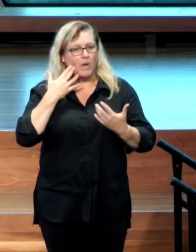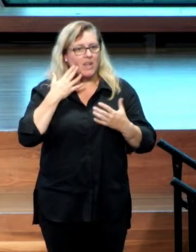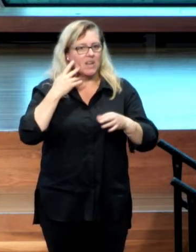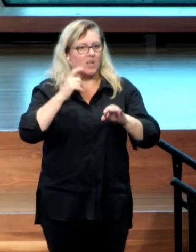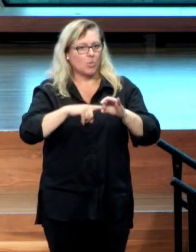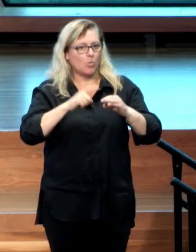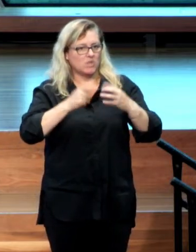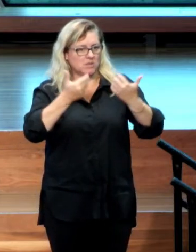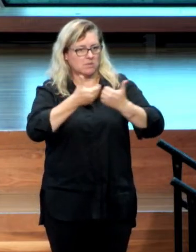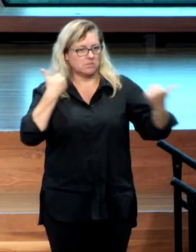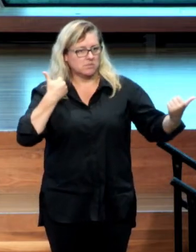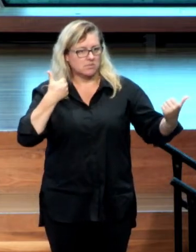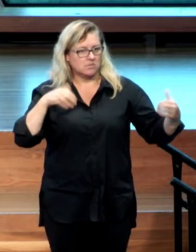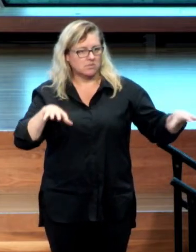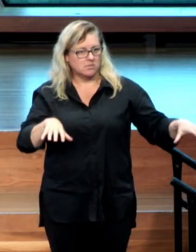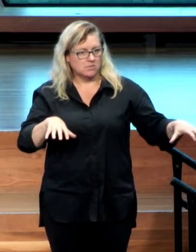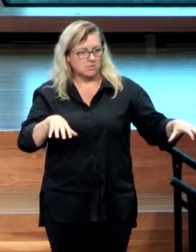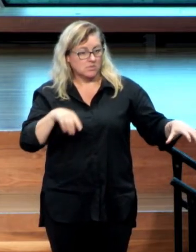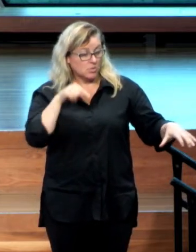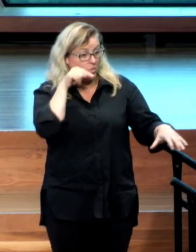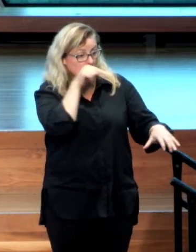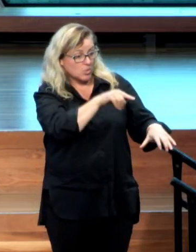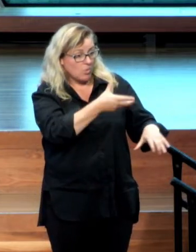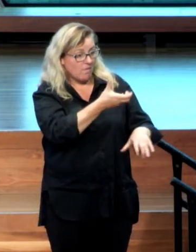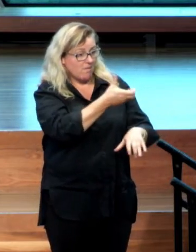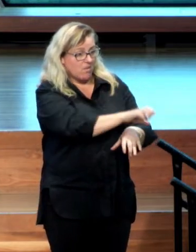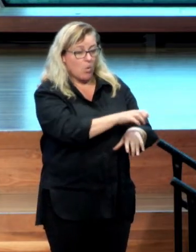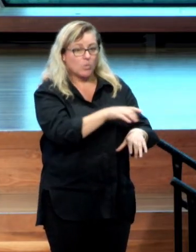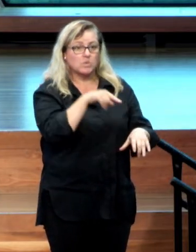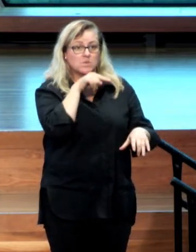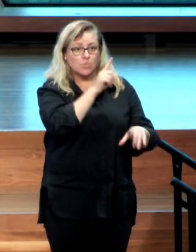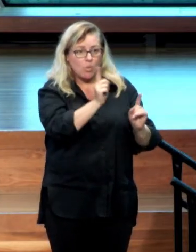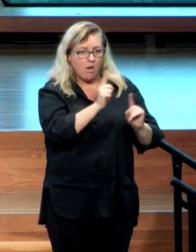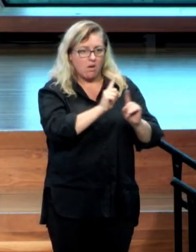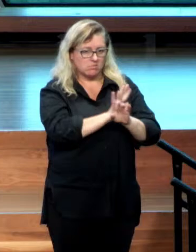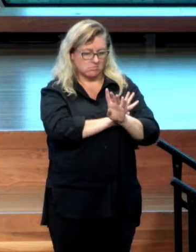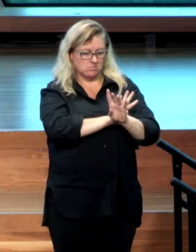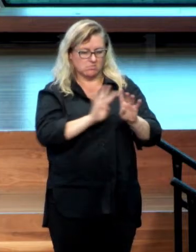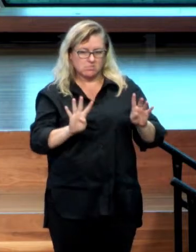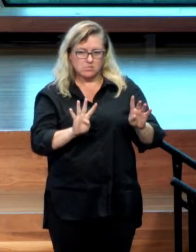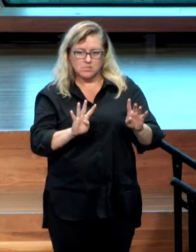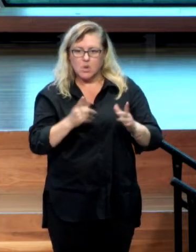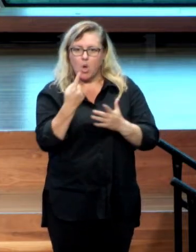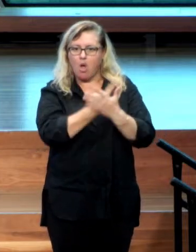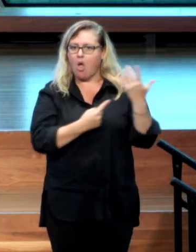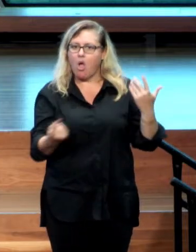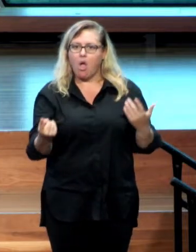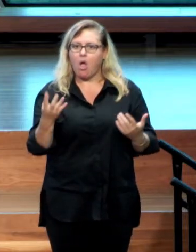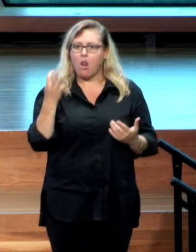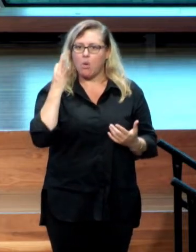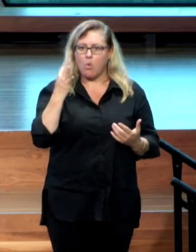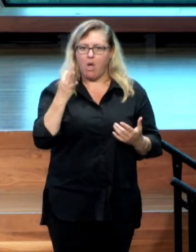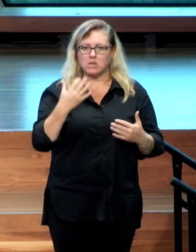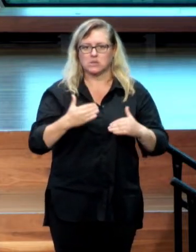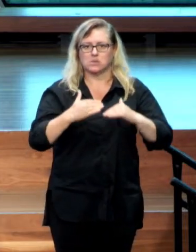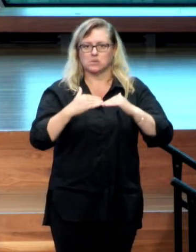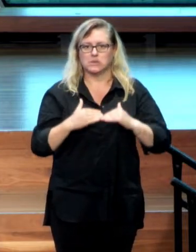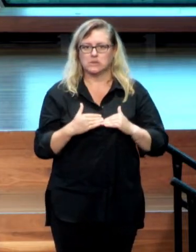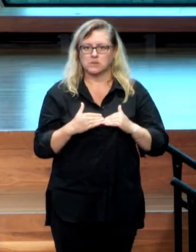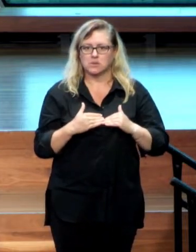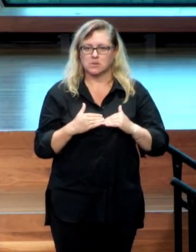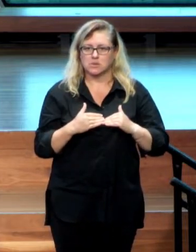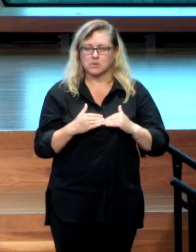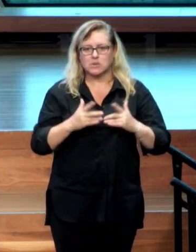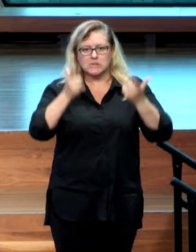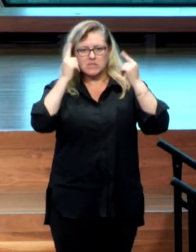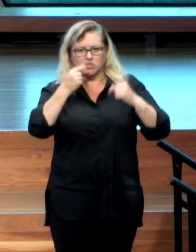and every black fellow were forced to stand at the back of your high school classroom. Only the white students were allowed to sit down. Your teachers